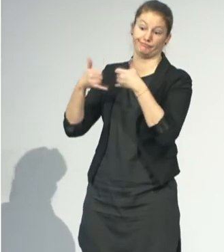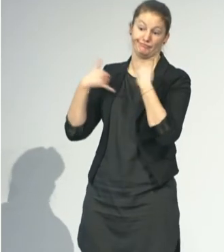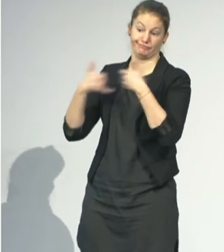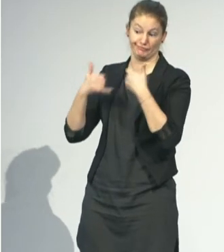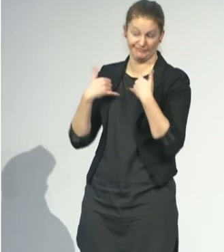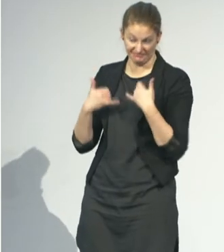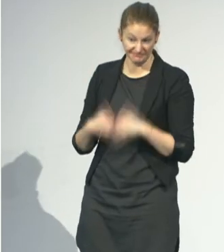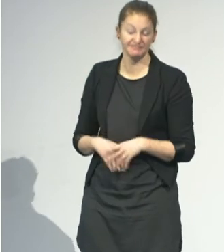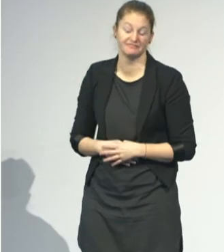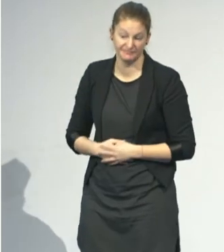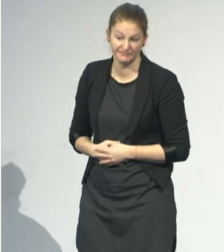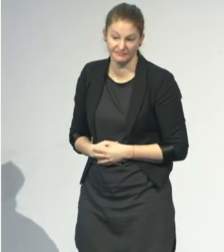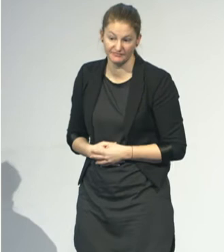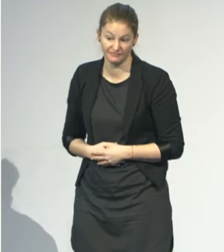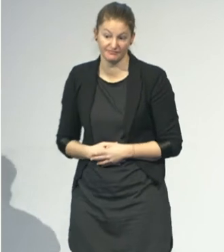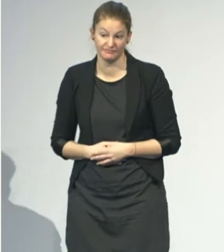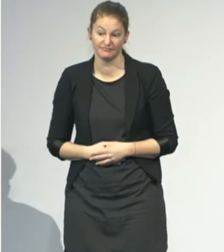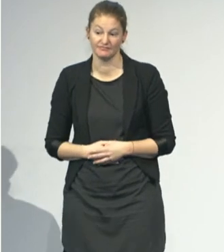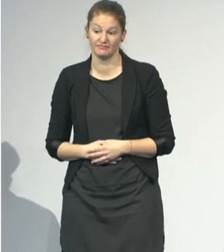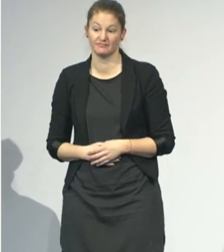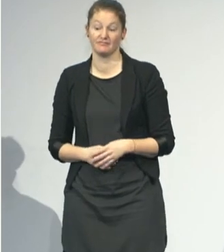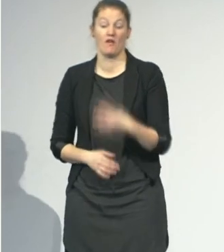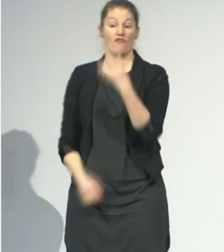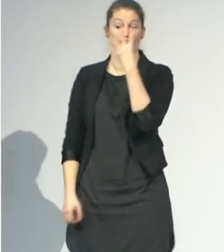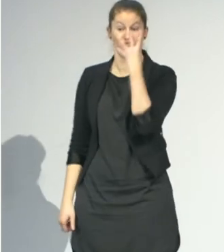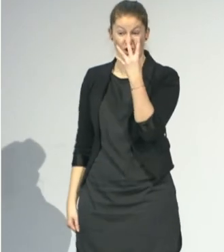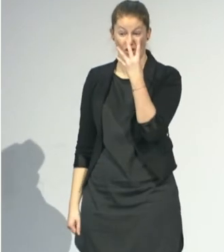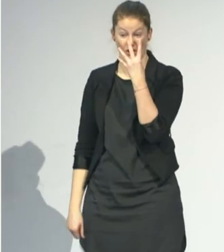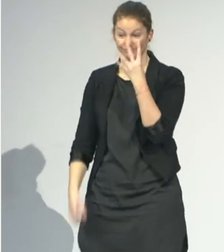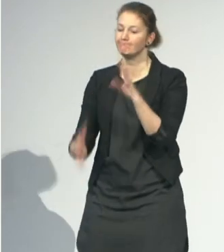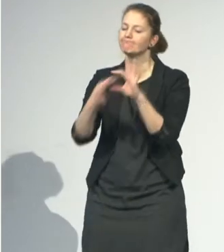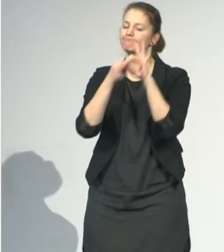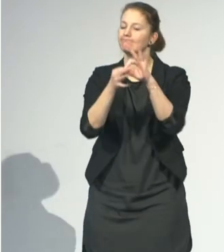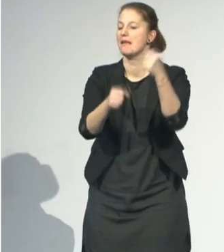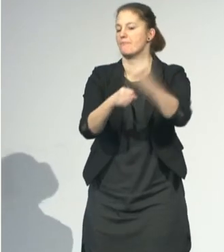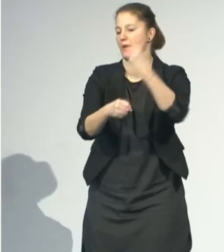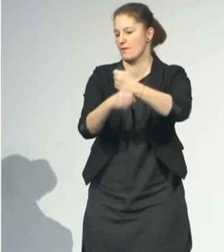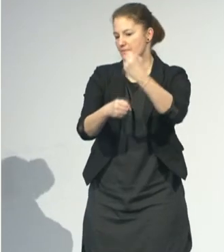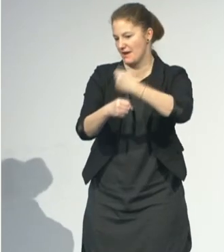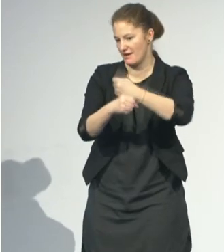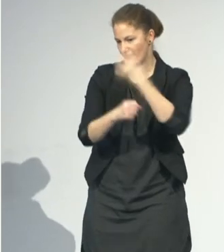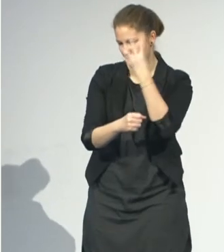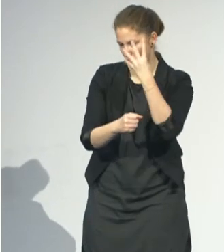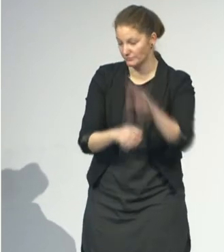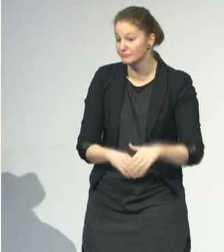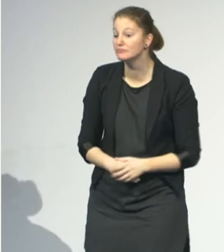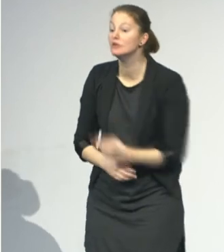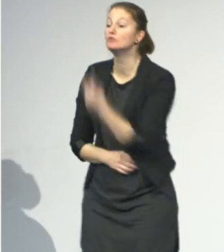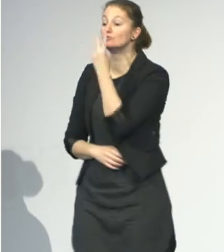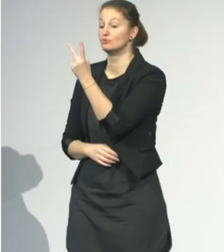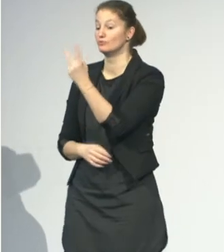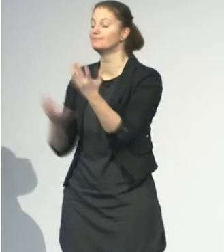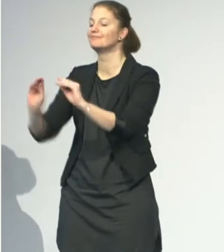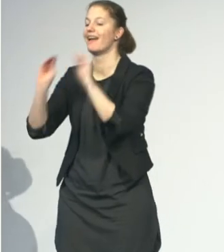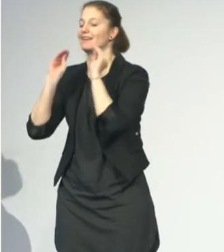We have received 4 regarding employment, 2 regarding education, 2 on accessibility, and 1 on